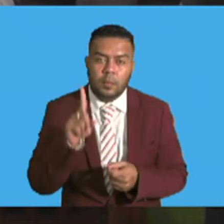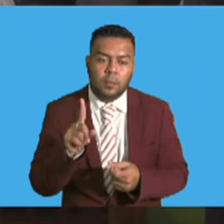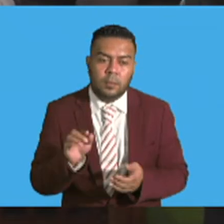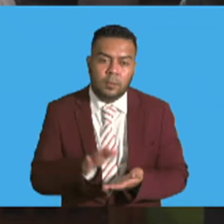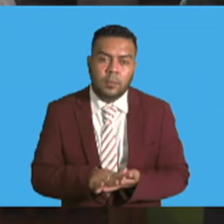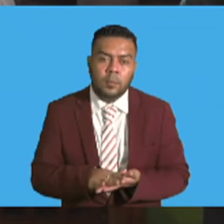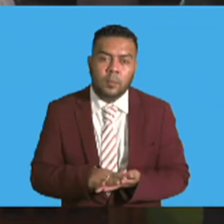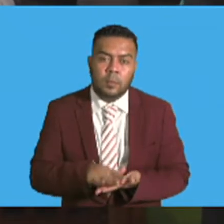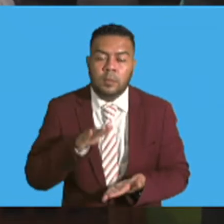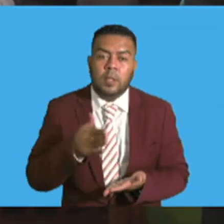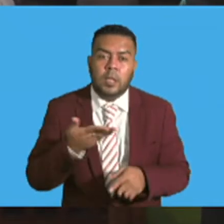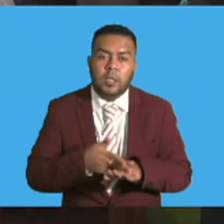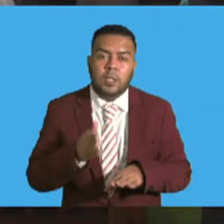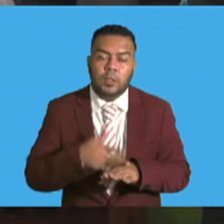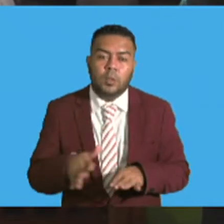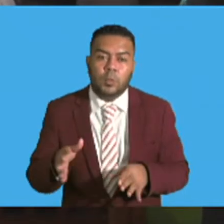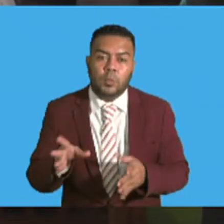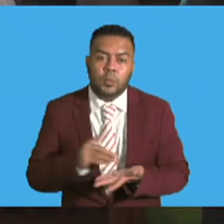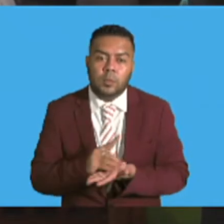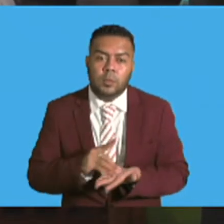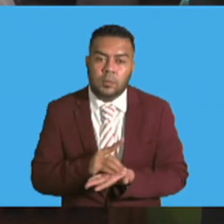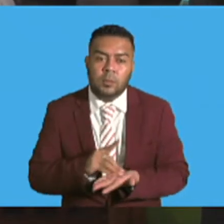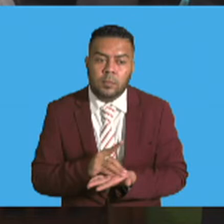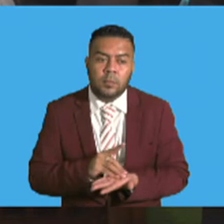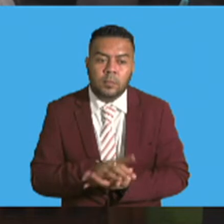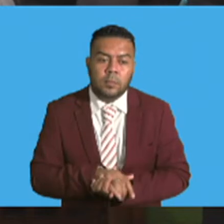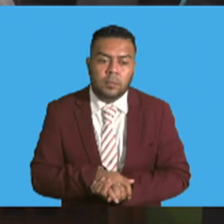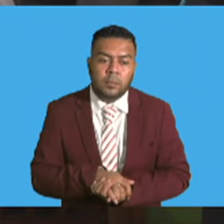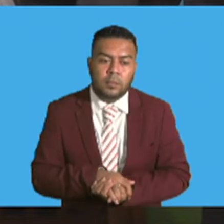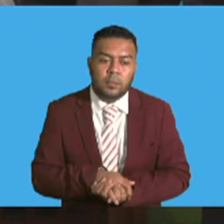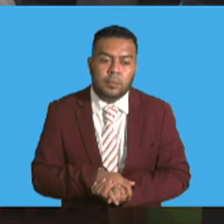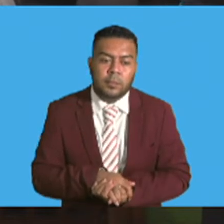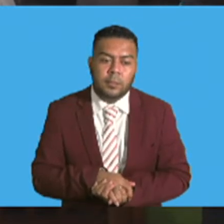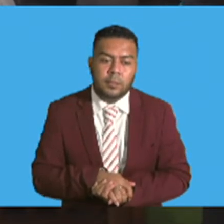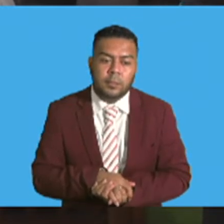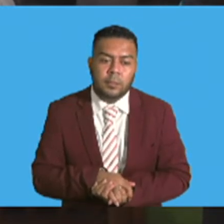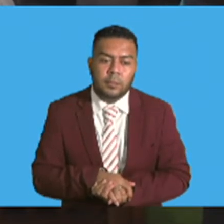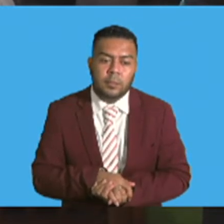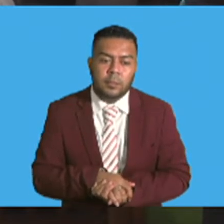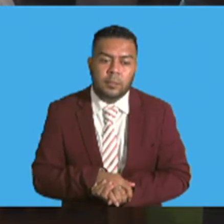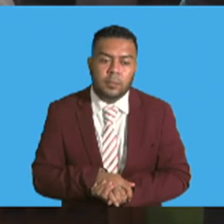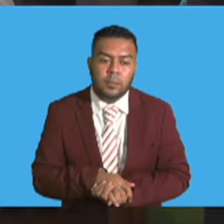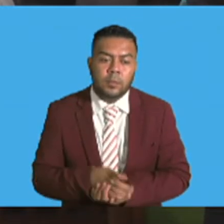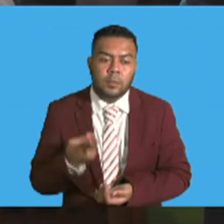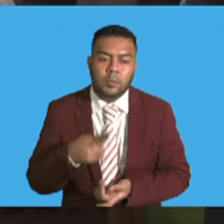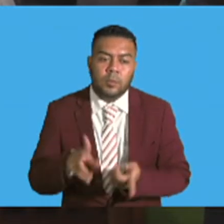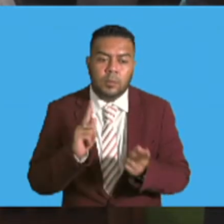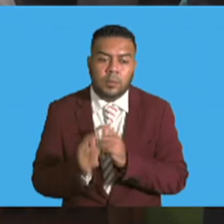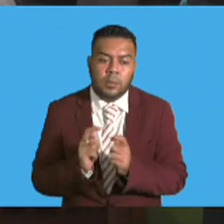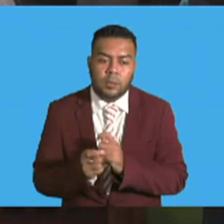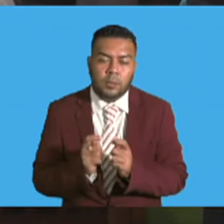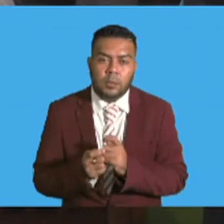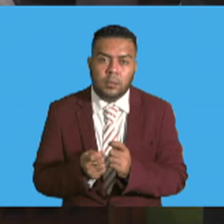new disease, given that we are at the moment really devoting a lot of resources to test and eradicate